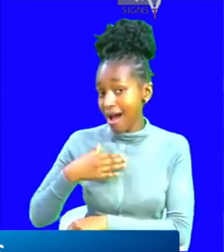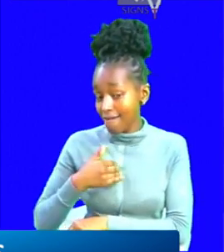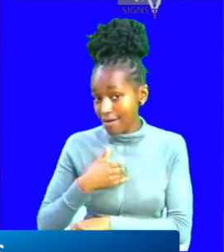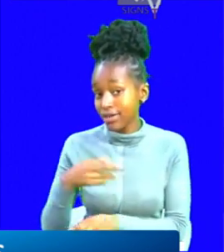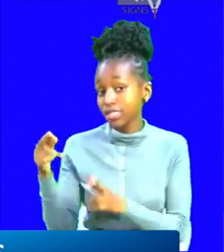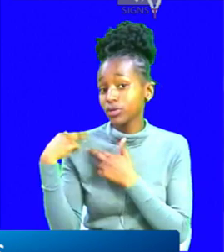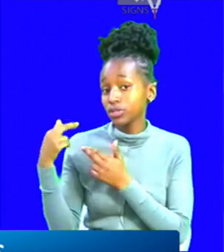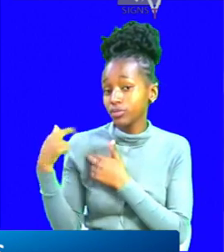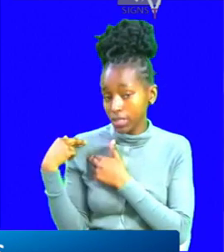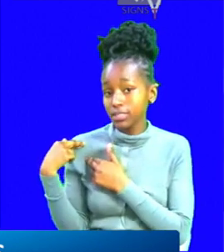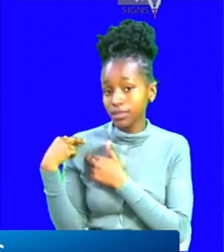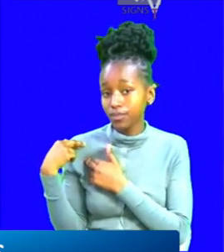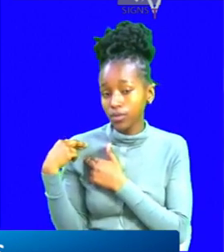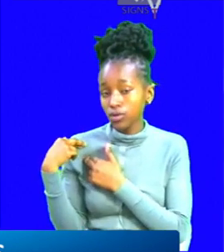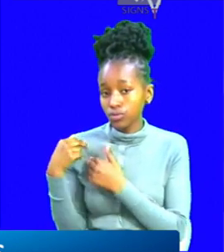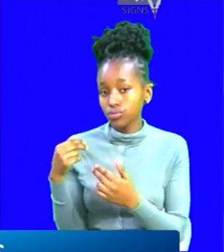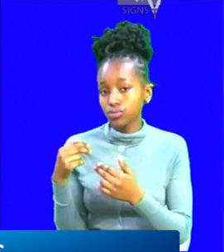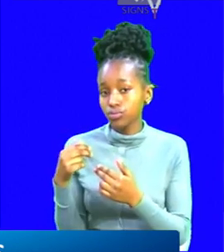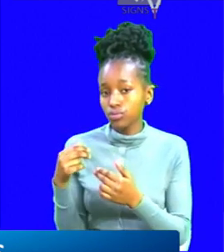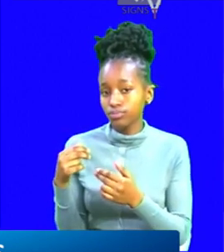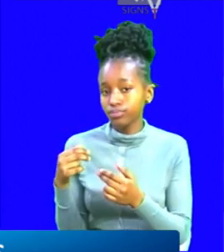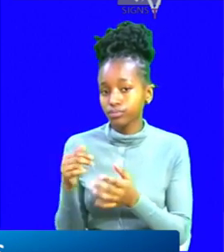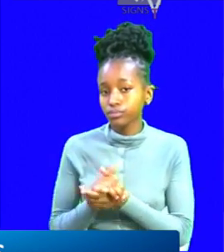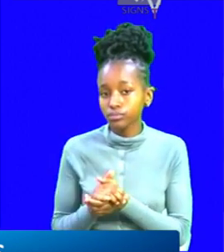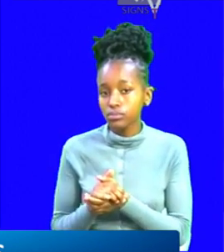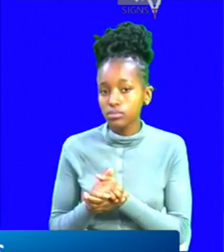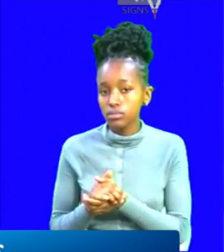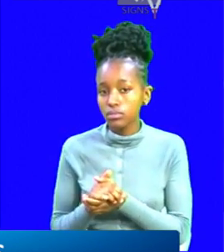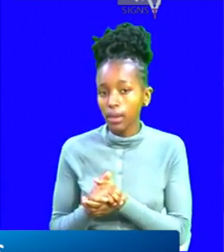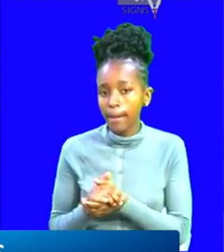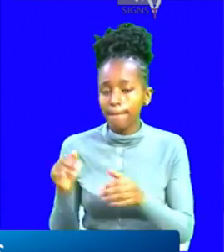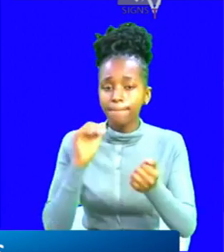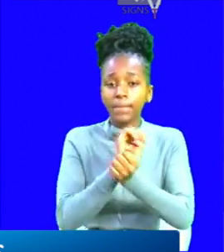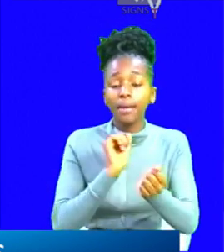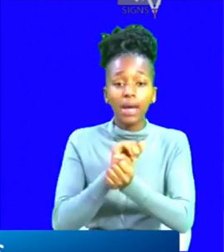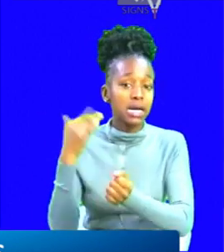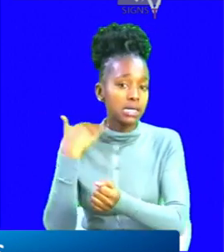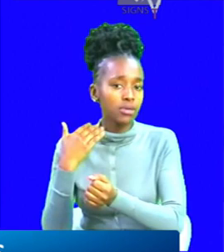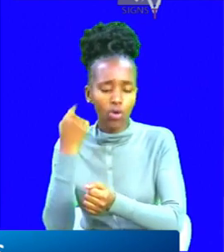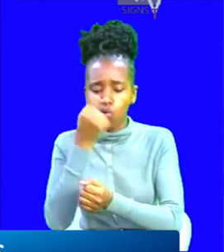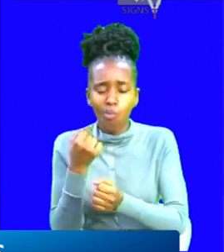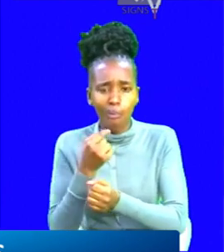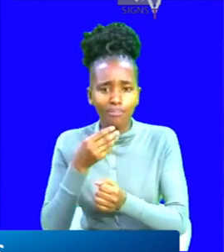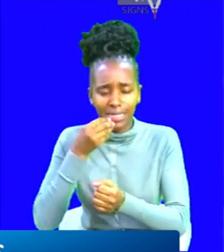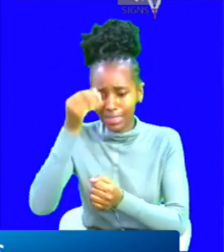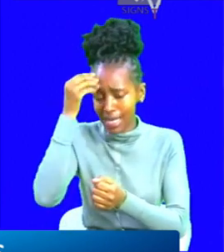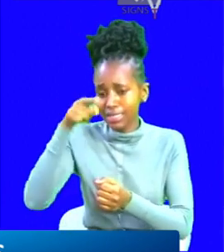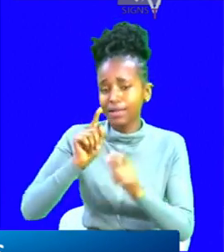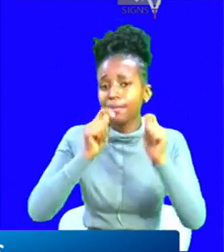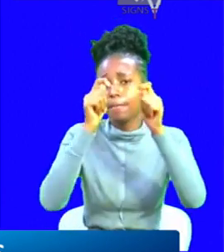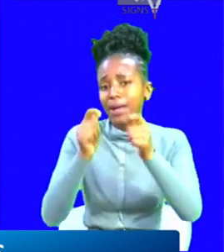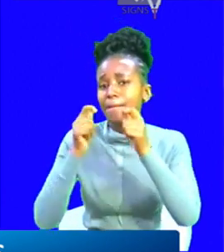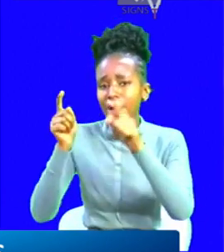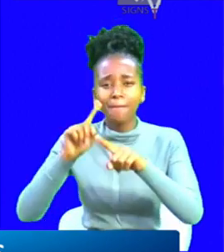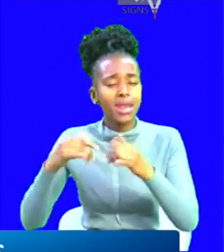disguised as demonstrators. Police cannot take advantage to brutalize innocent Kenyans. Such